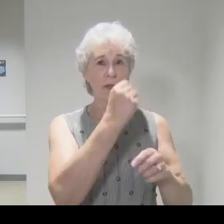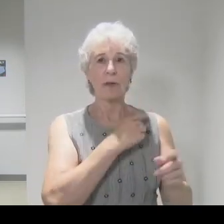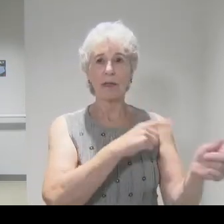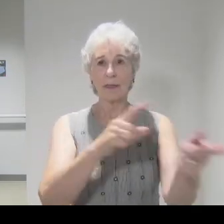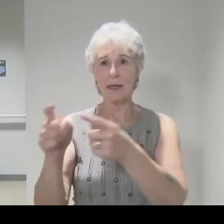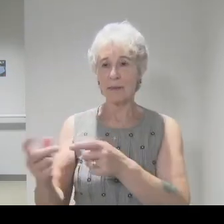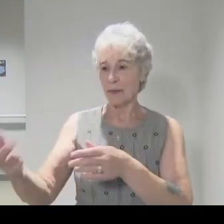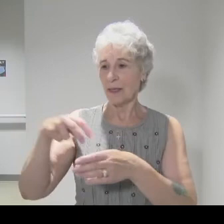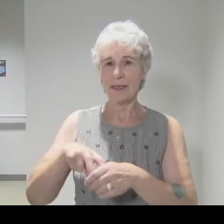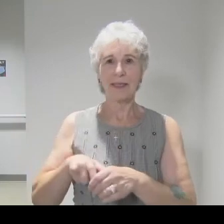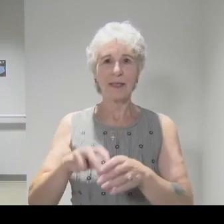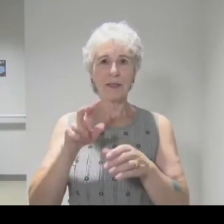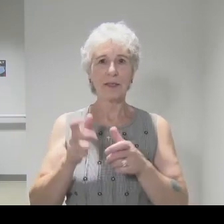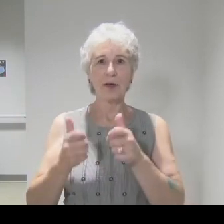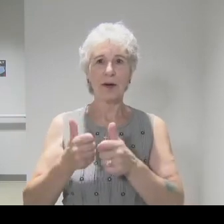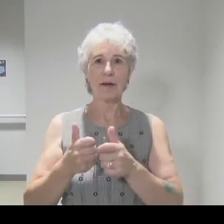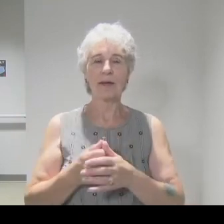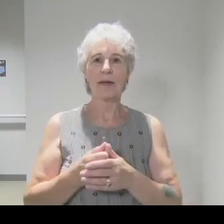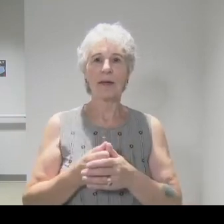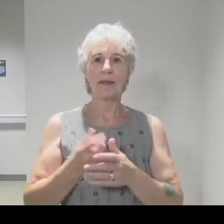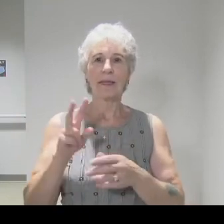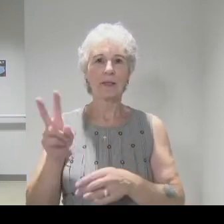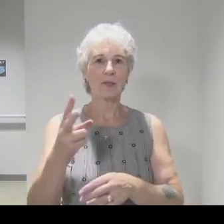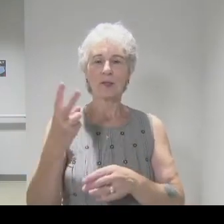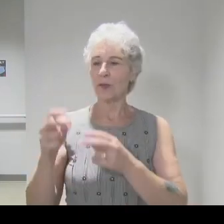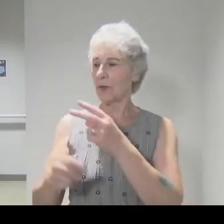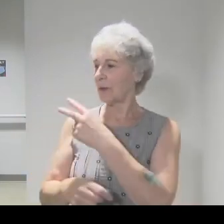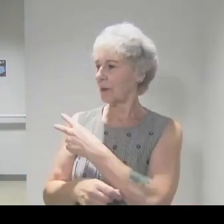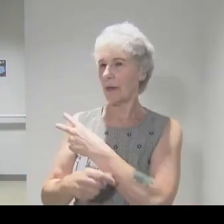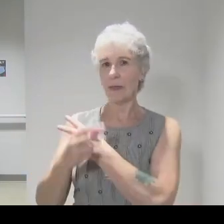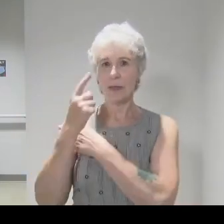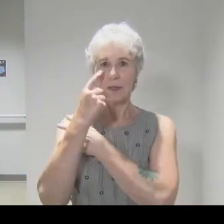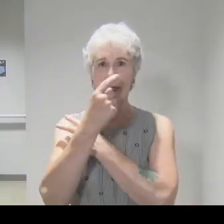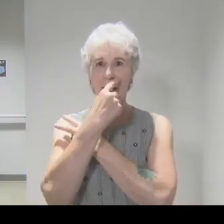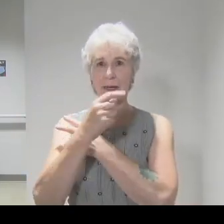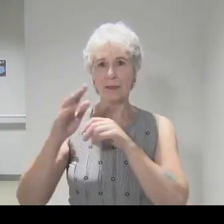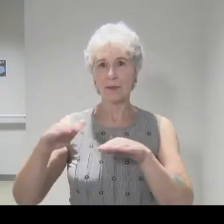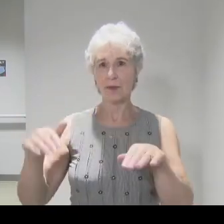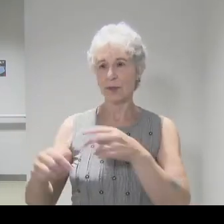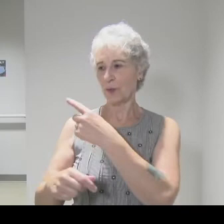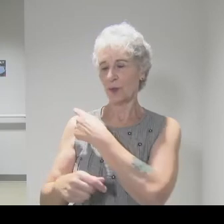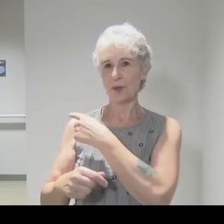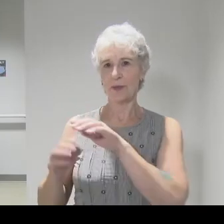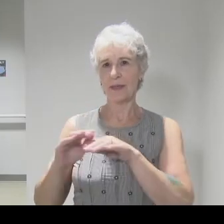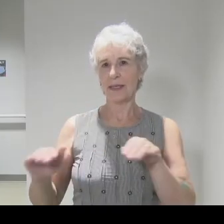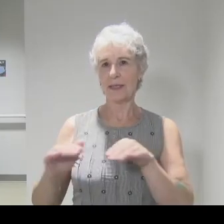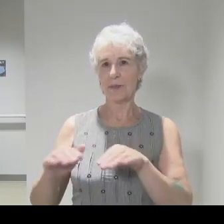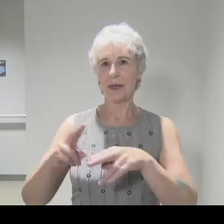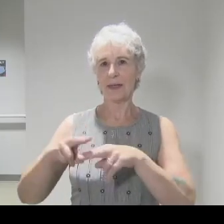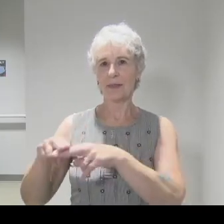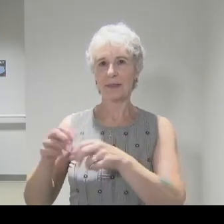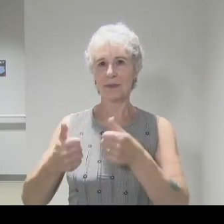they talked for a while, and then he turned around and very deliberately looked right into the eyes of his 5-year-old daughter and